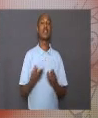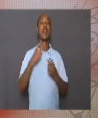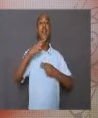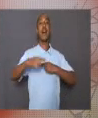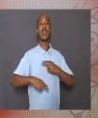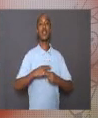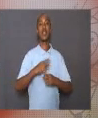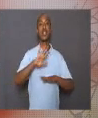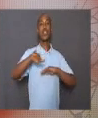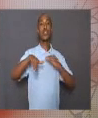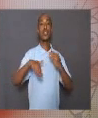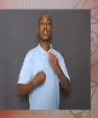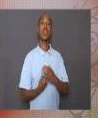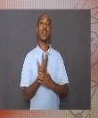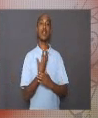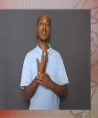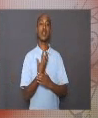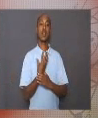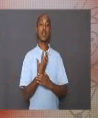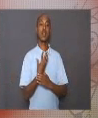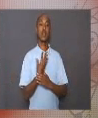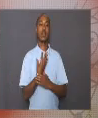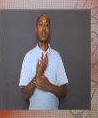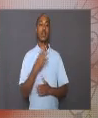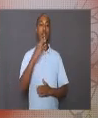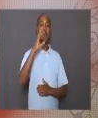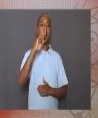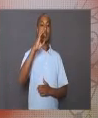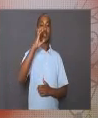reaction generates the carboxylic acid.